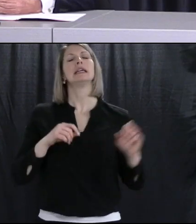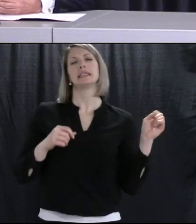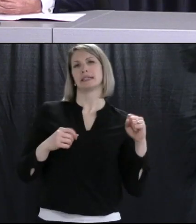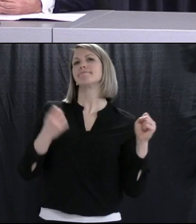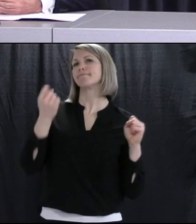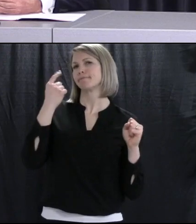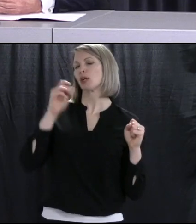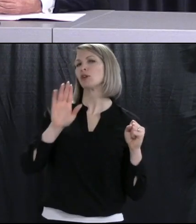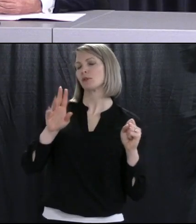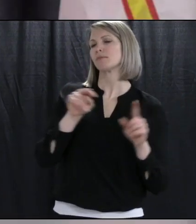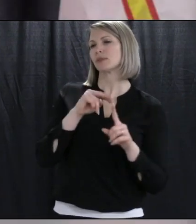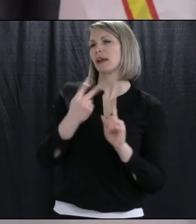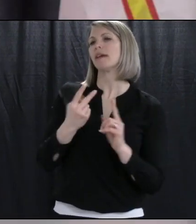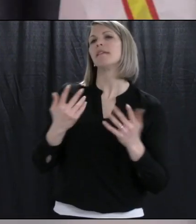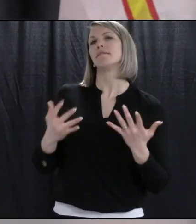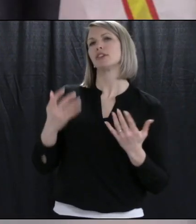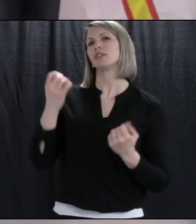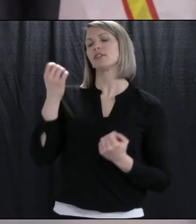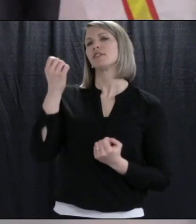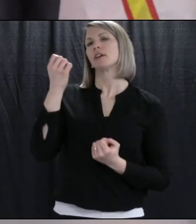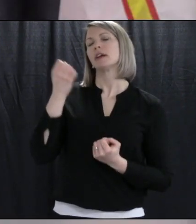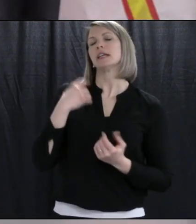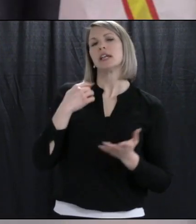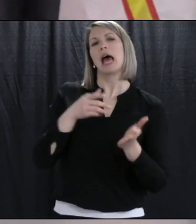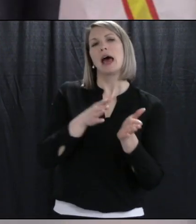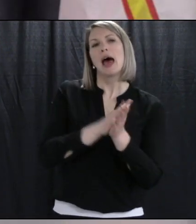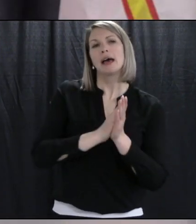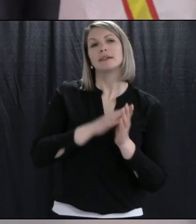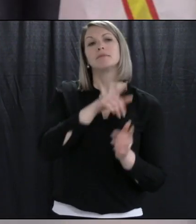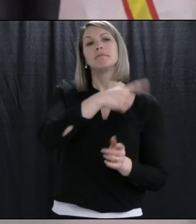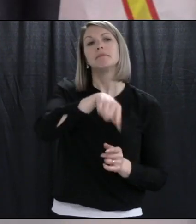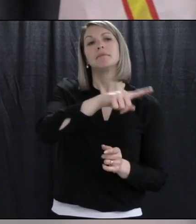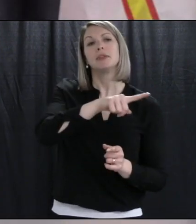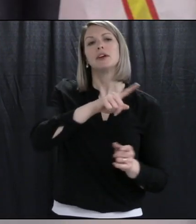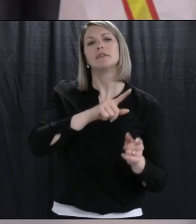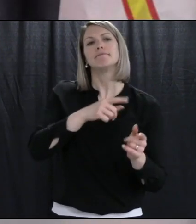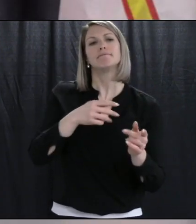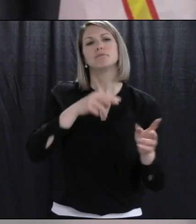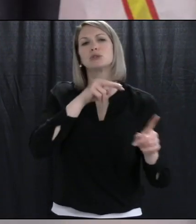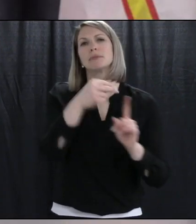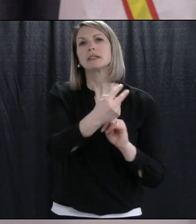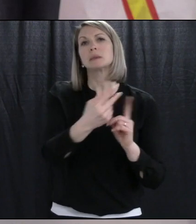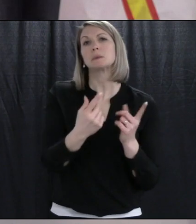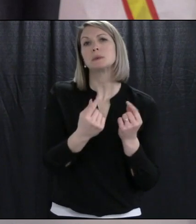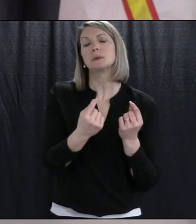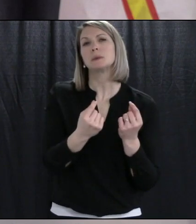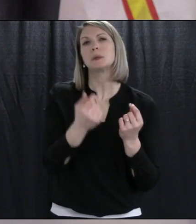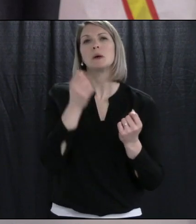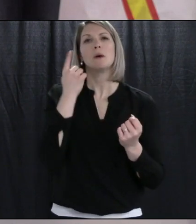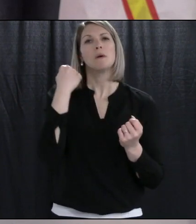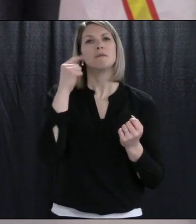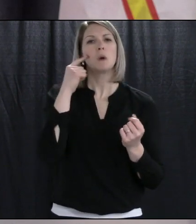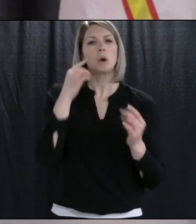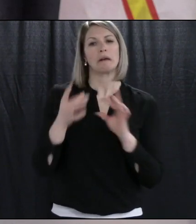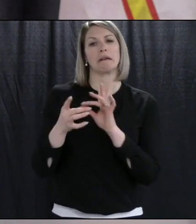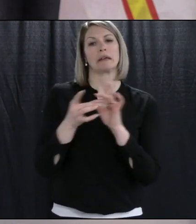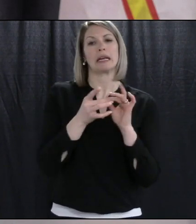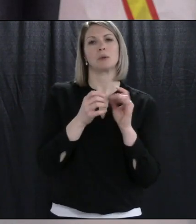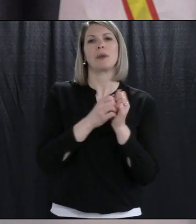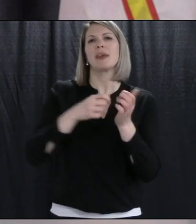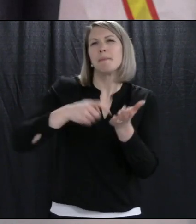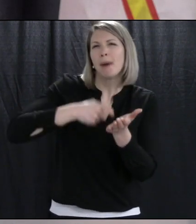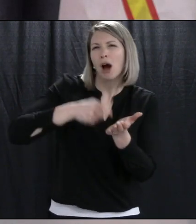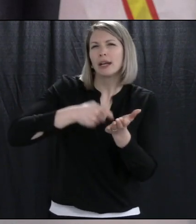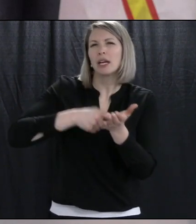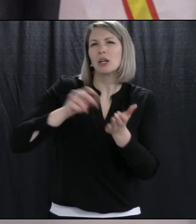been speaking to some of the people that would be part of the logistics in that area. And of course, we have, people that are connected to the mining